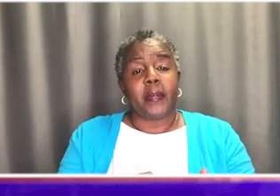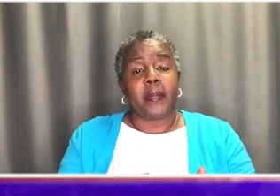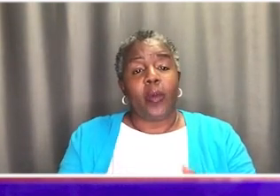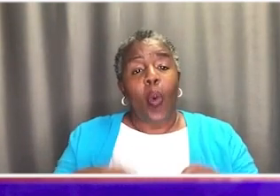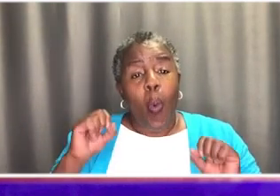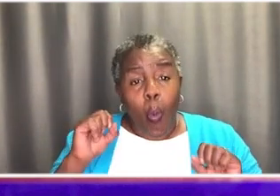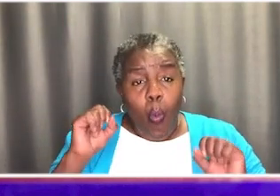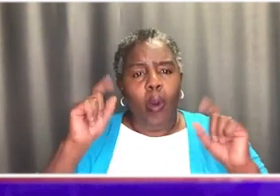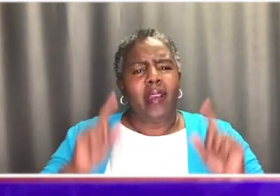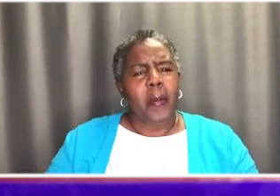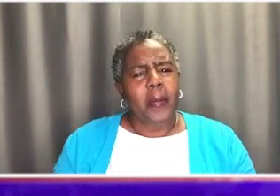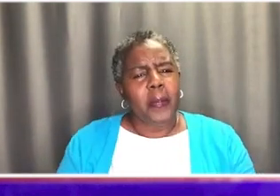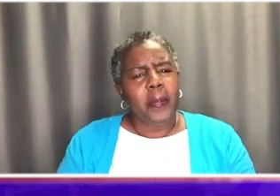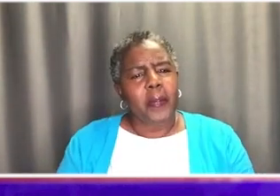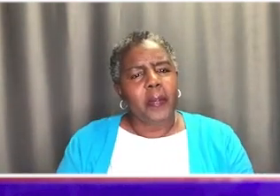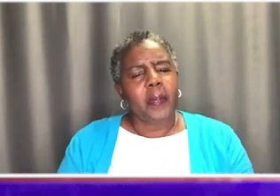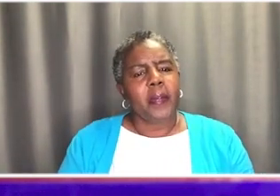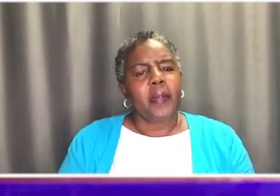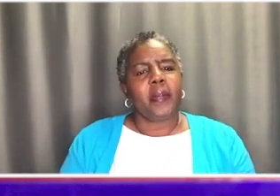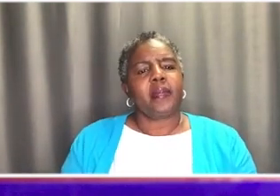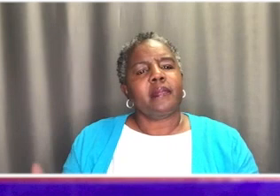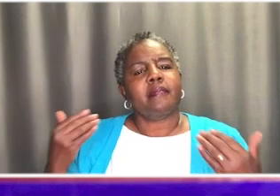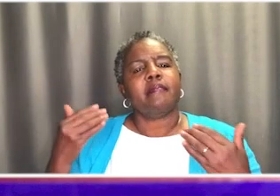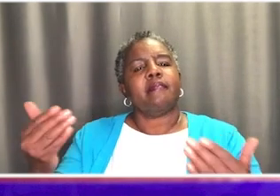Wake up and do it for the